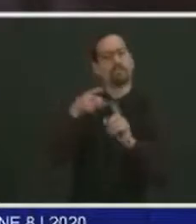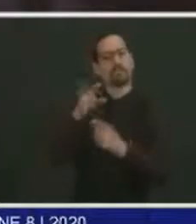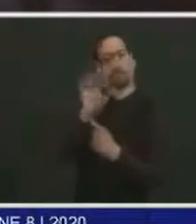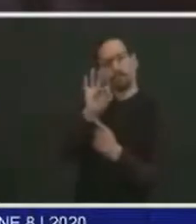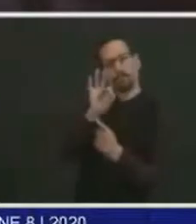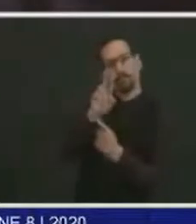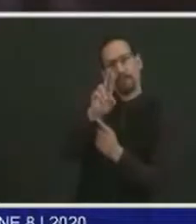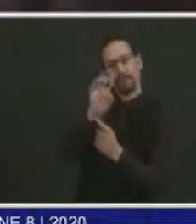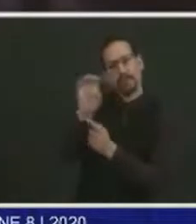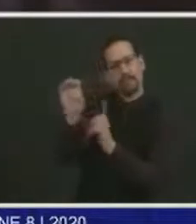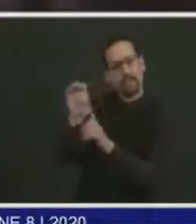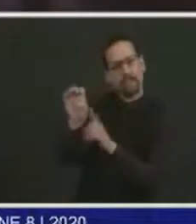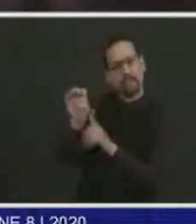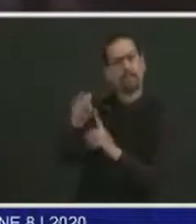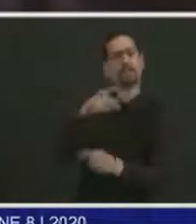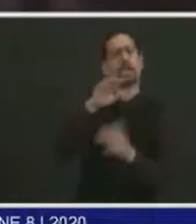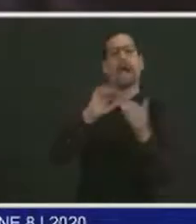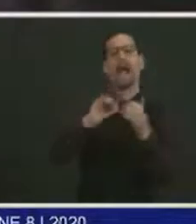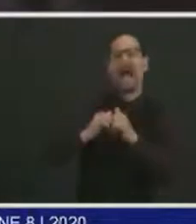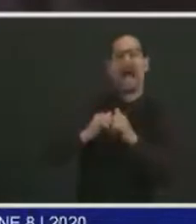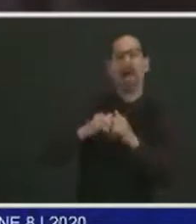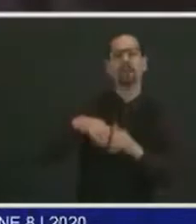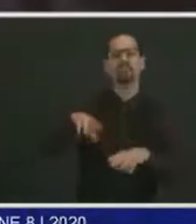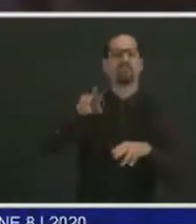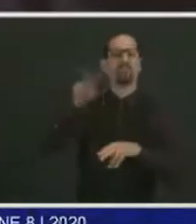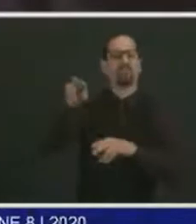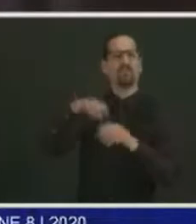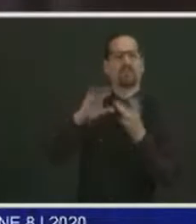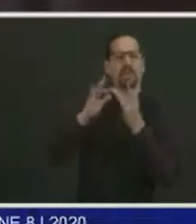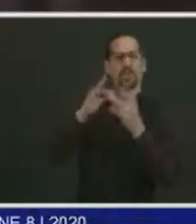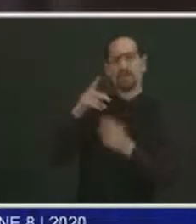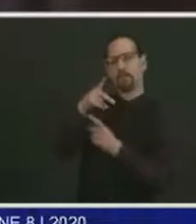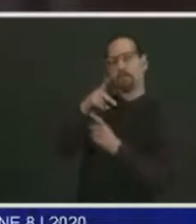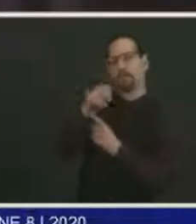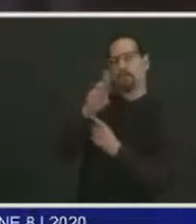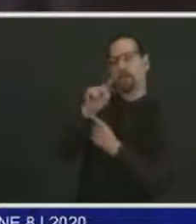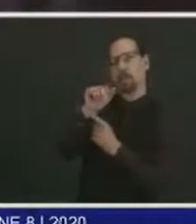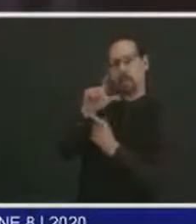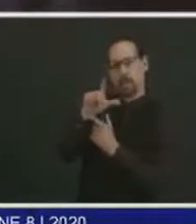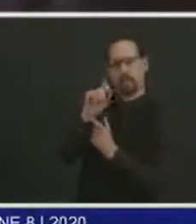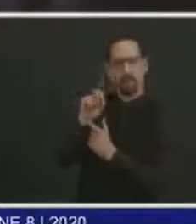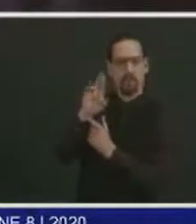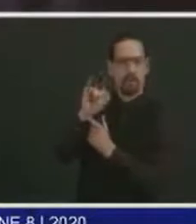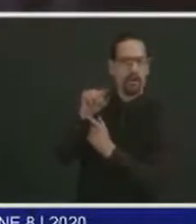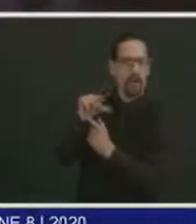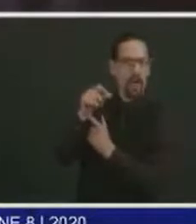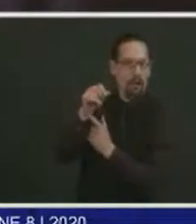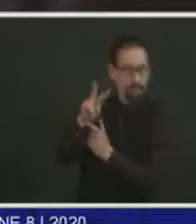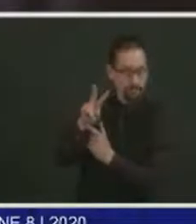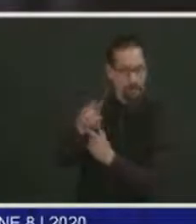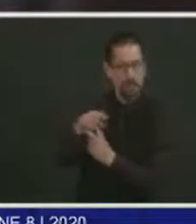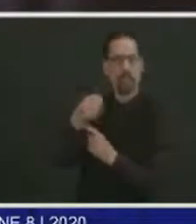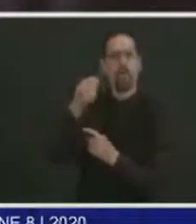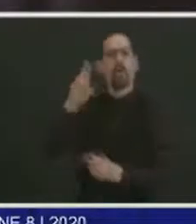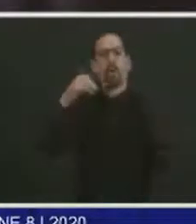and get yourself tested. It'll just give us data to know what's going on in those businesses. I would say this.